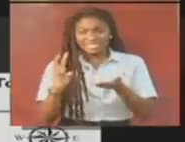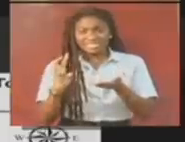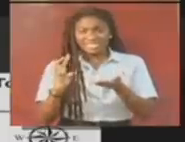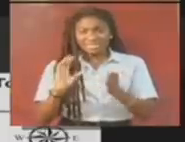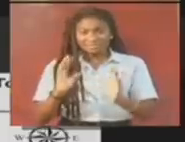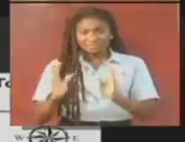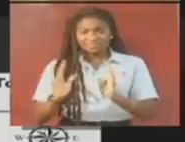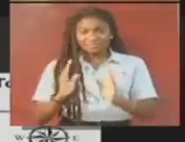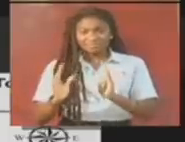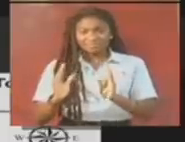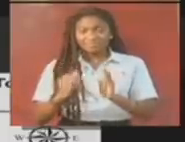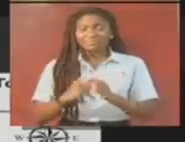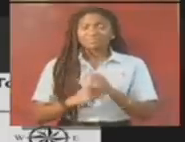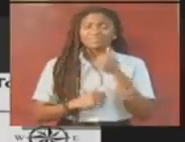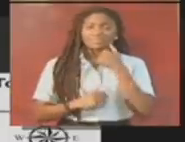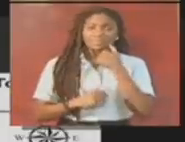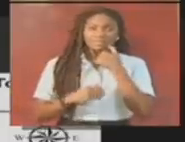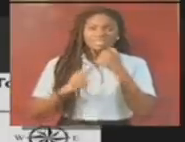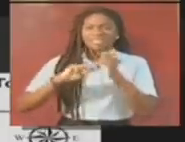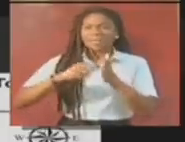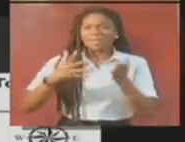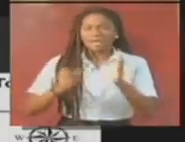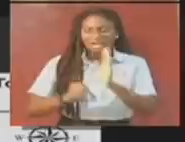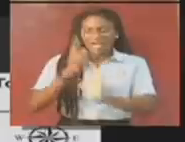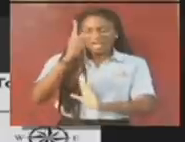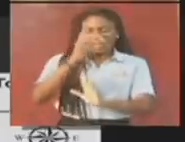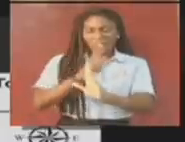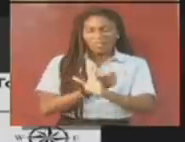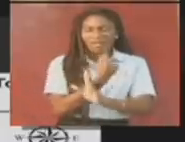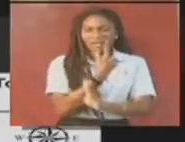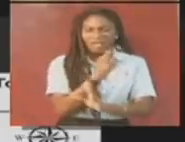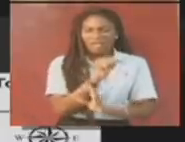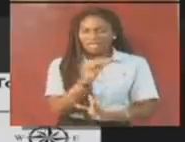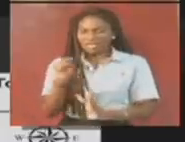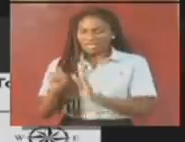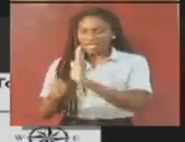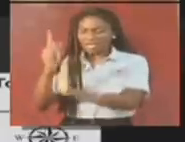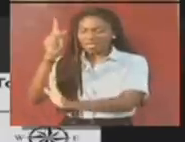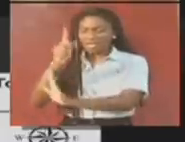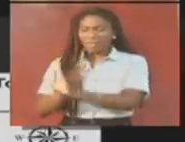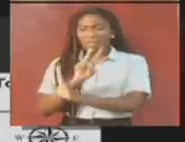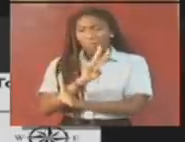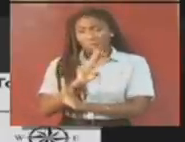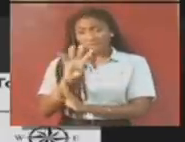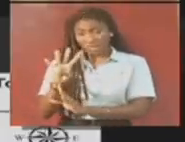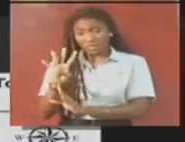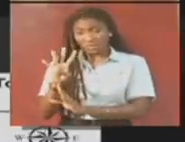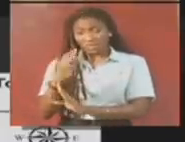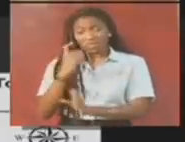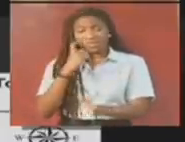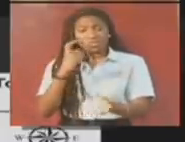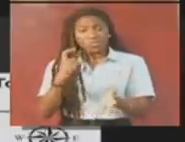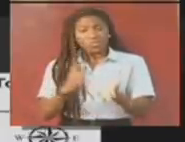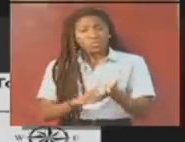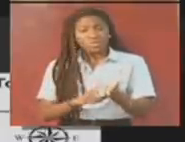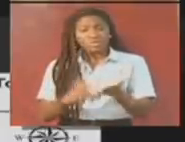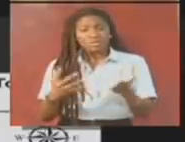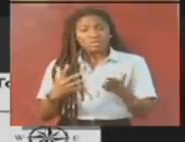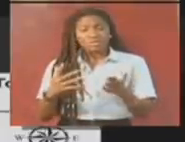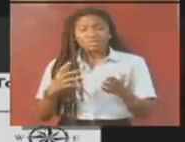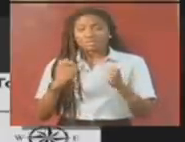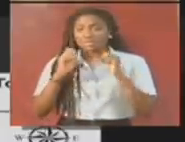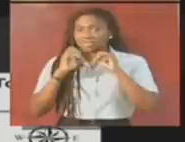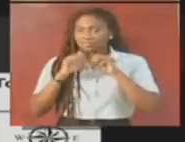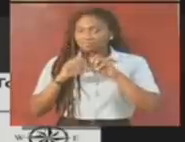the 11th of April to the 24th of April, we note that the cases are spread across the entire